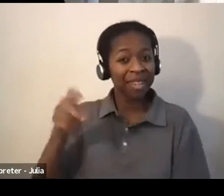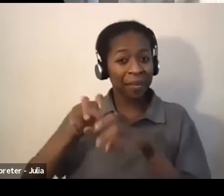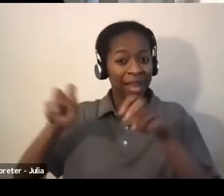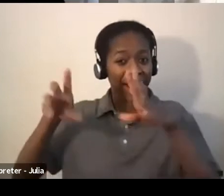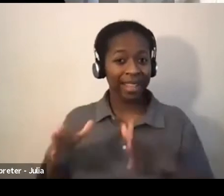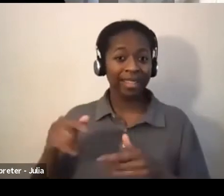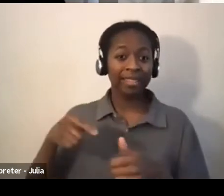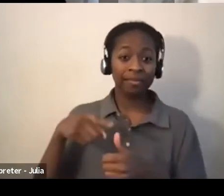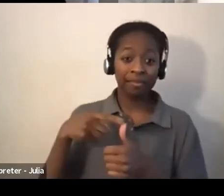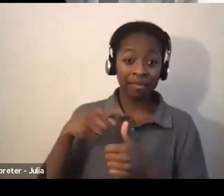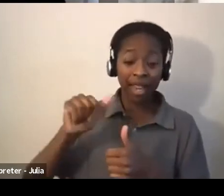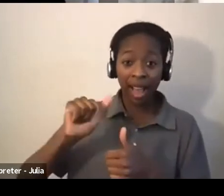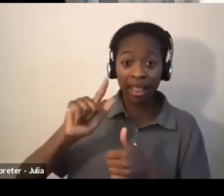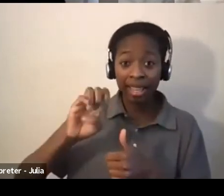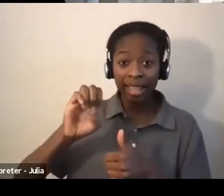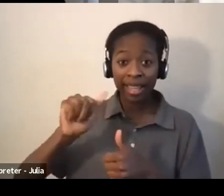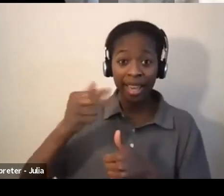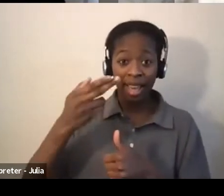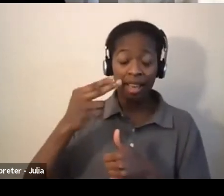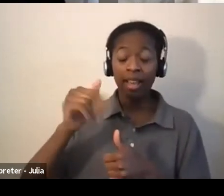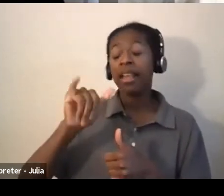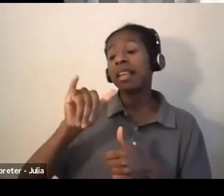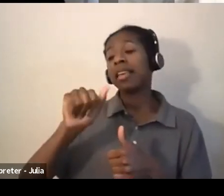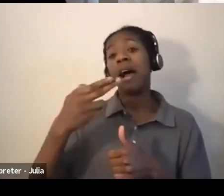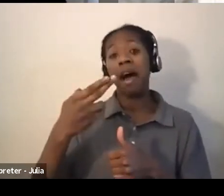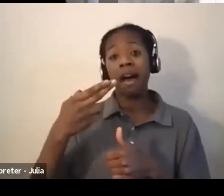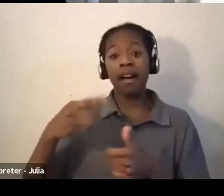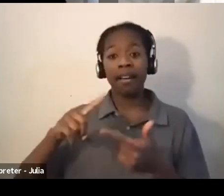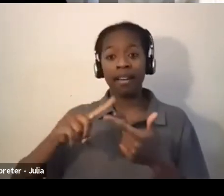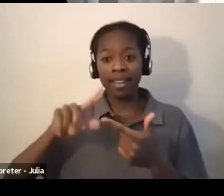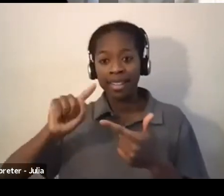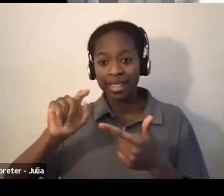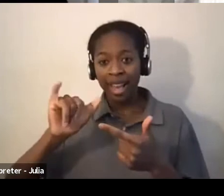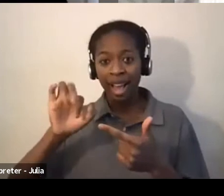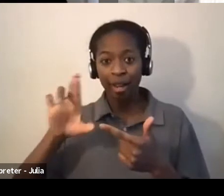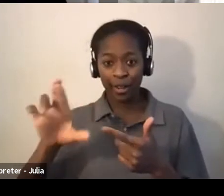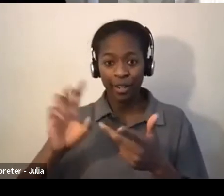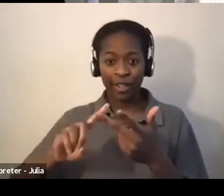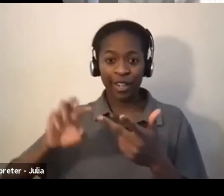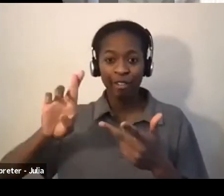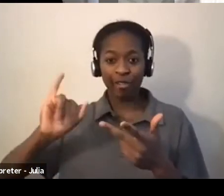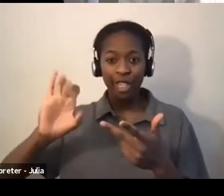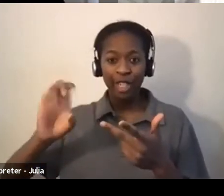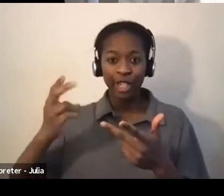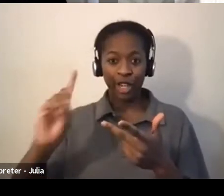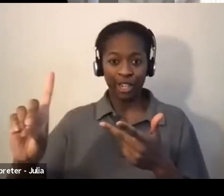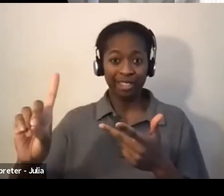Aaliyah Ward, Tyler Dietrich, and Richard Santoyo, who are all